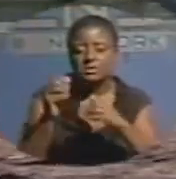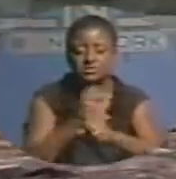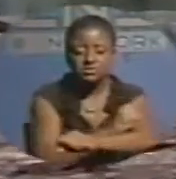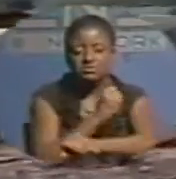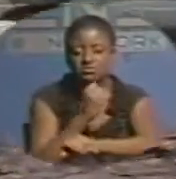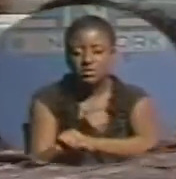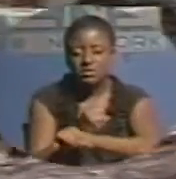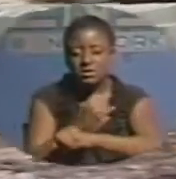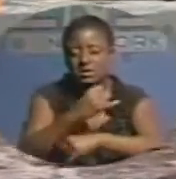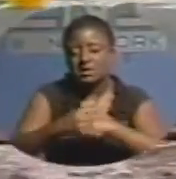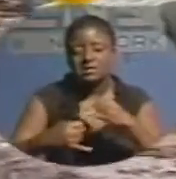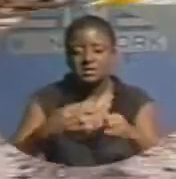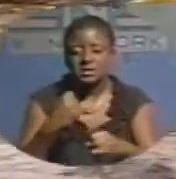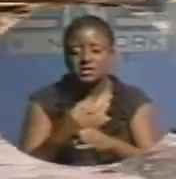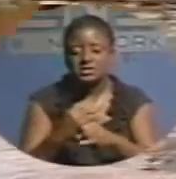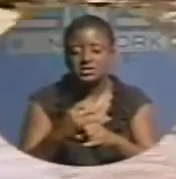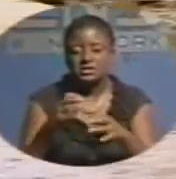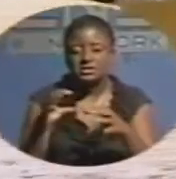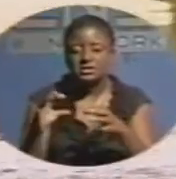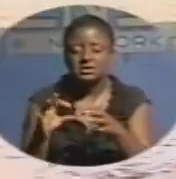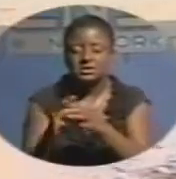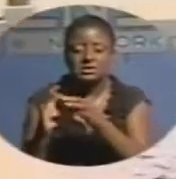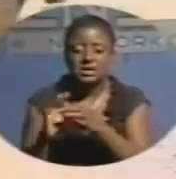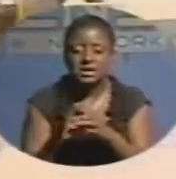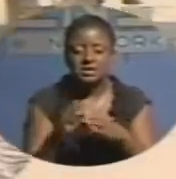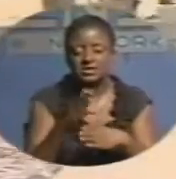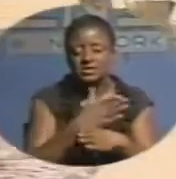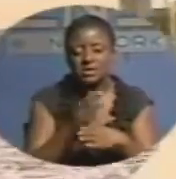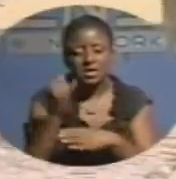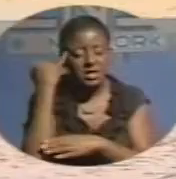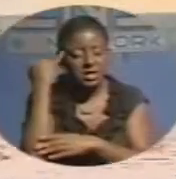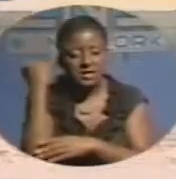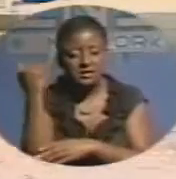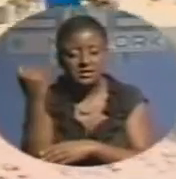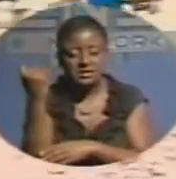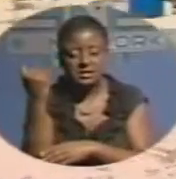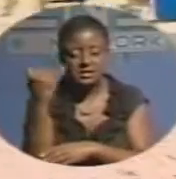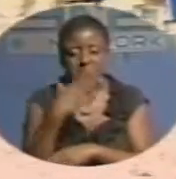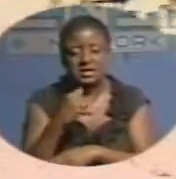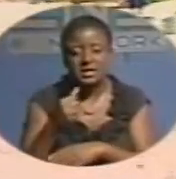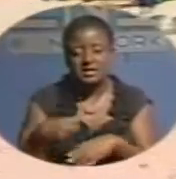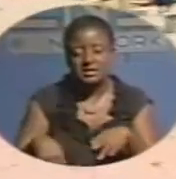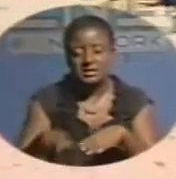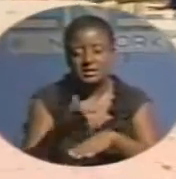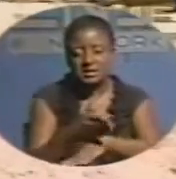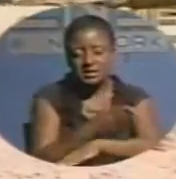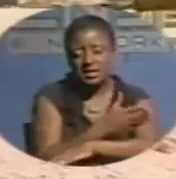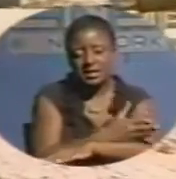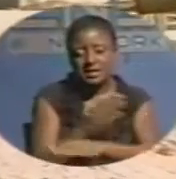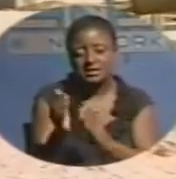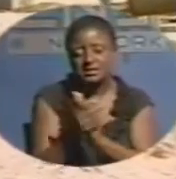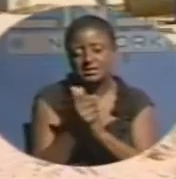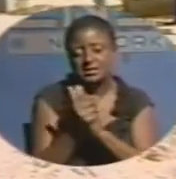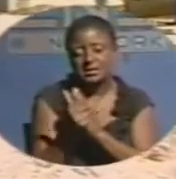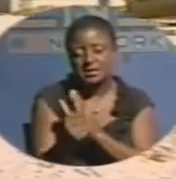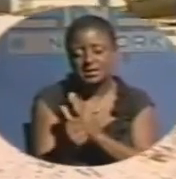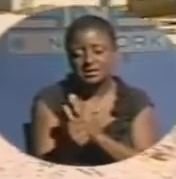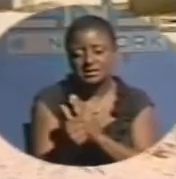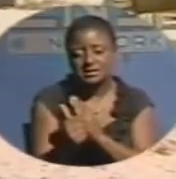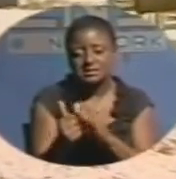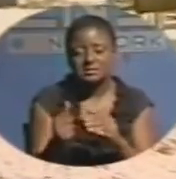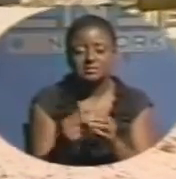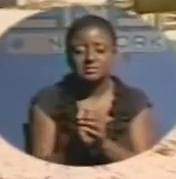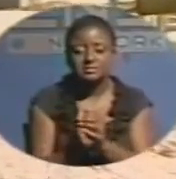ideas, and enhance their networking skills at the conference set for the 18th of October through the 21st at the British